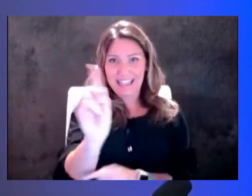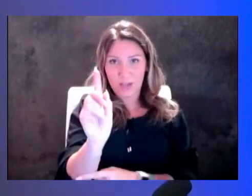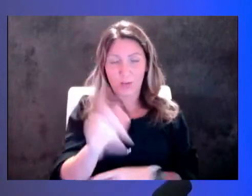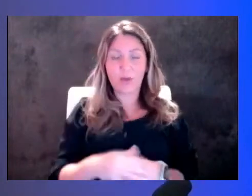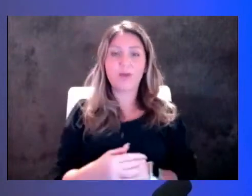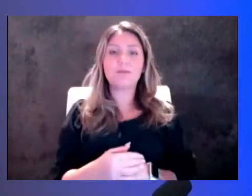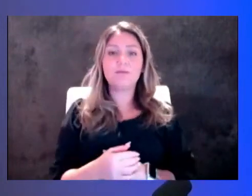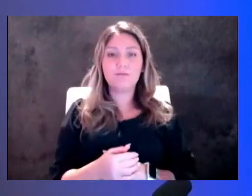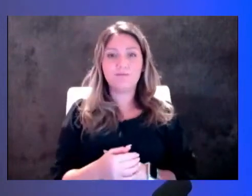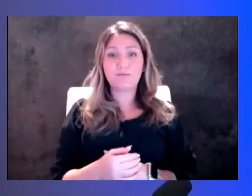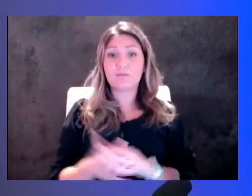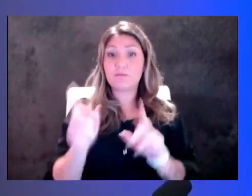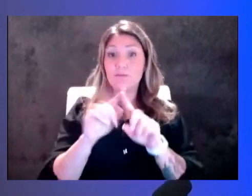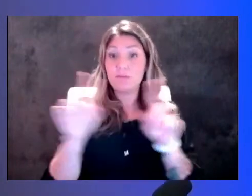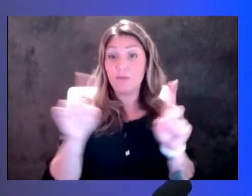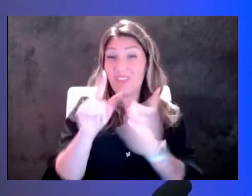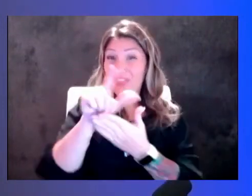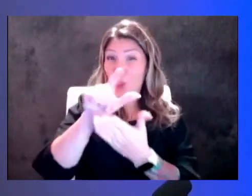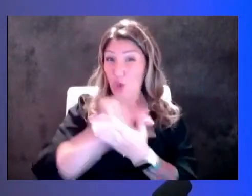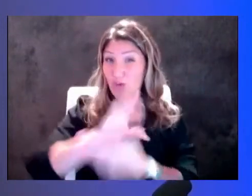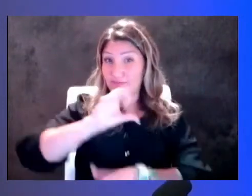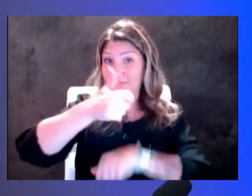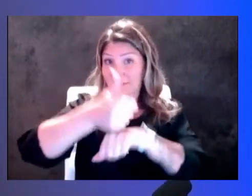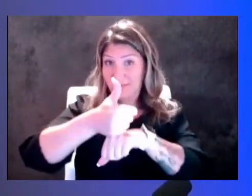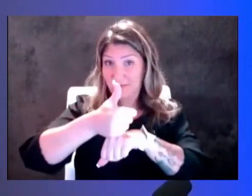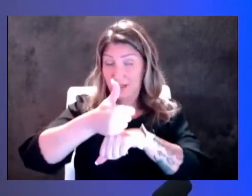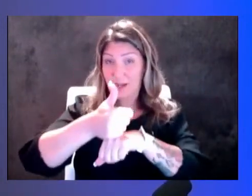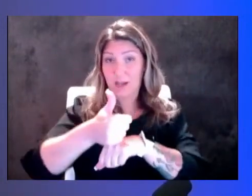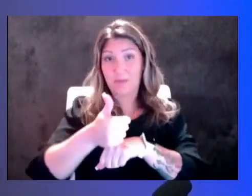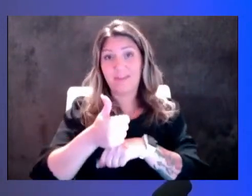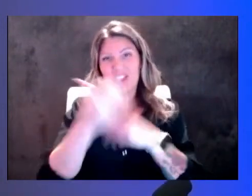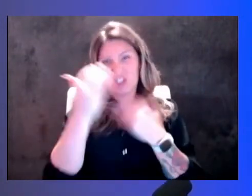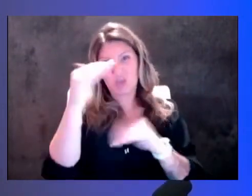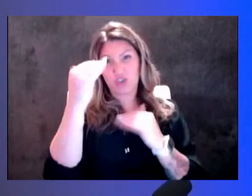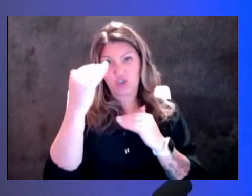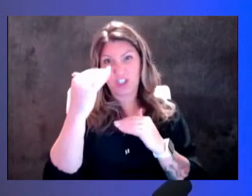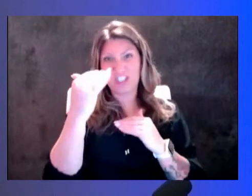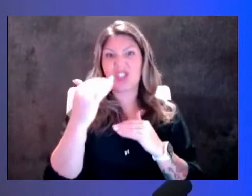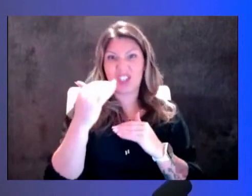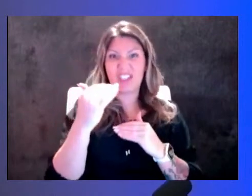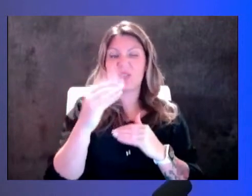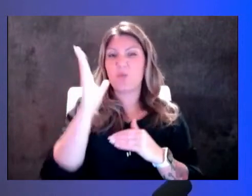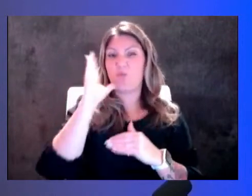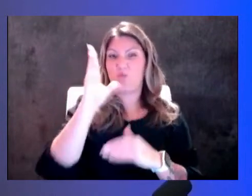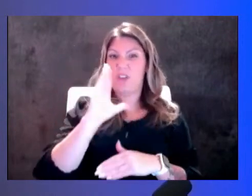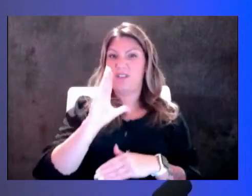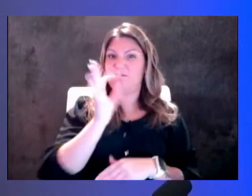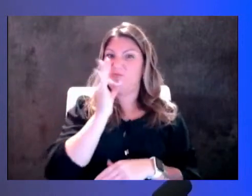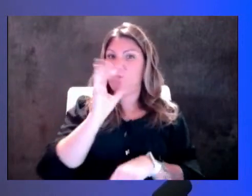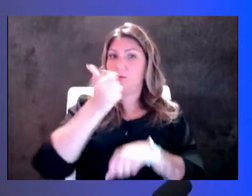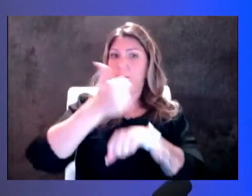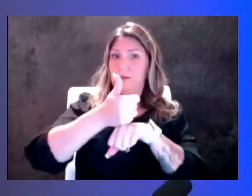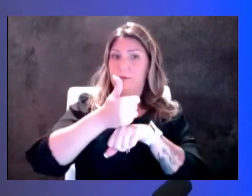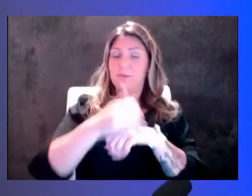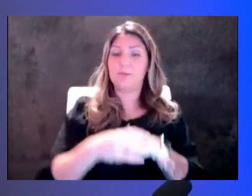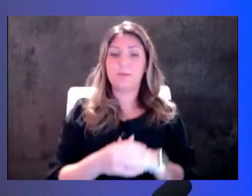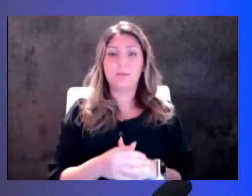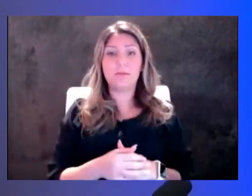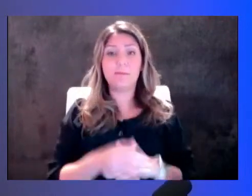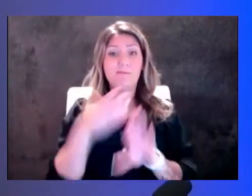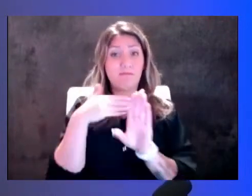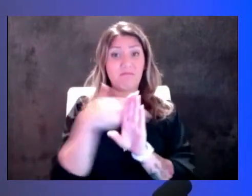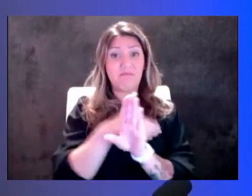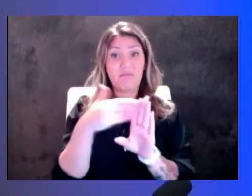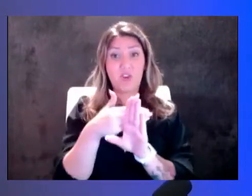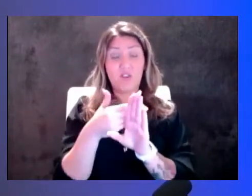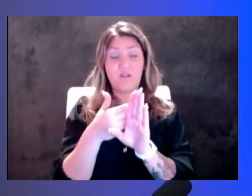for the law that we have in place right now, we have some restrictions that are coming in place here soon. that before COVID-19 we had